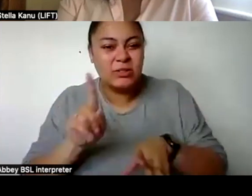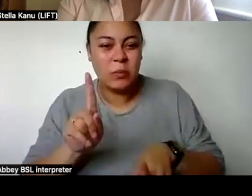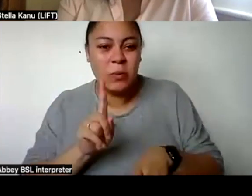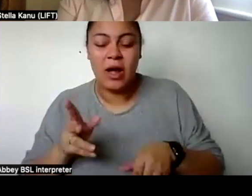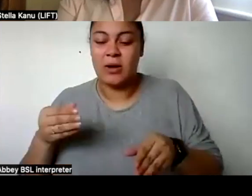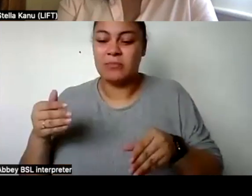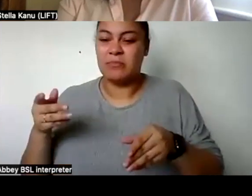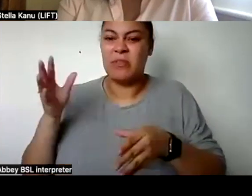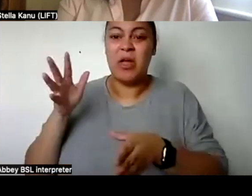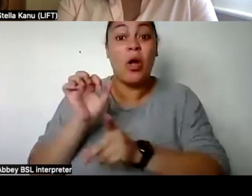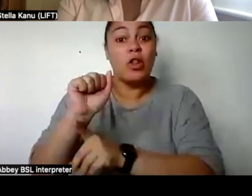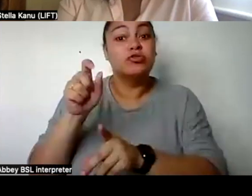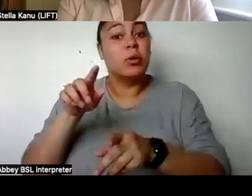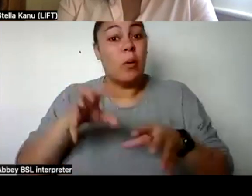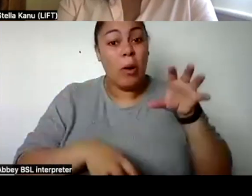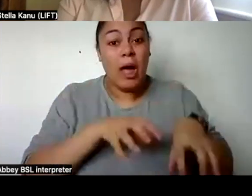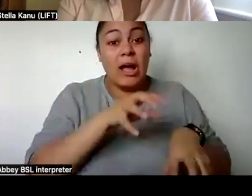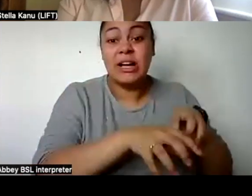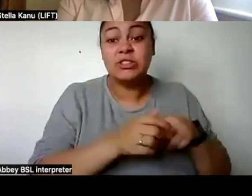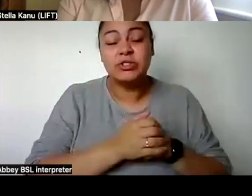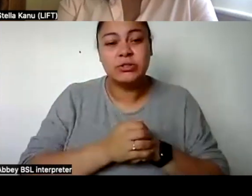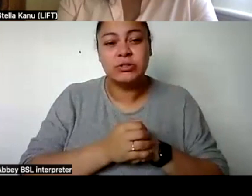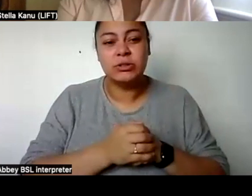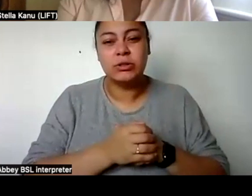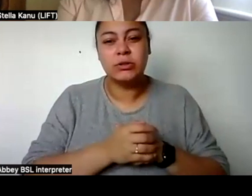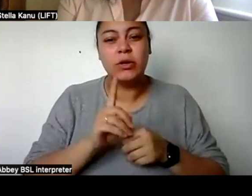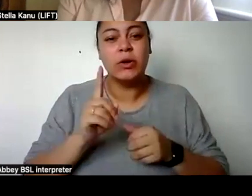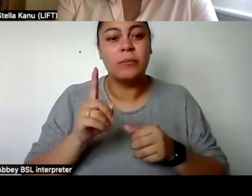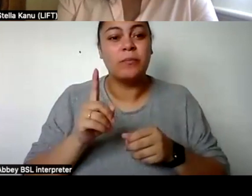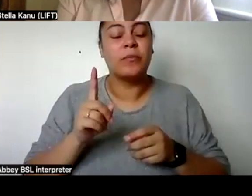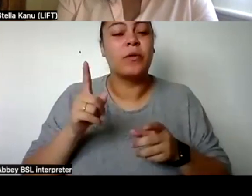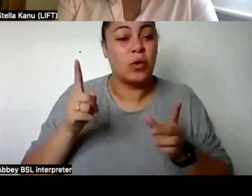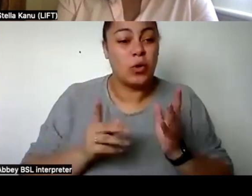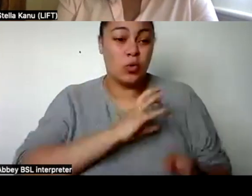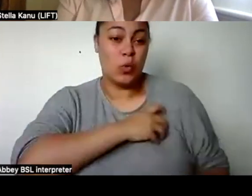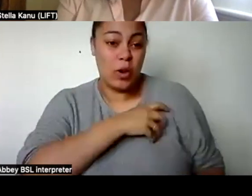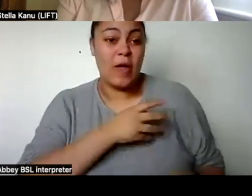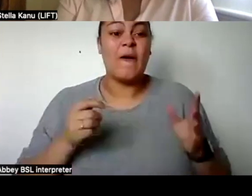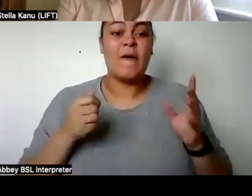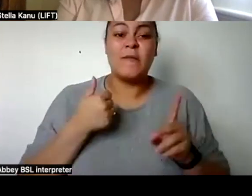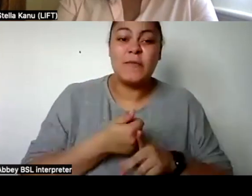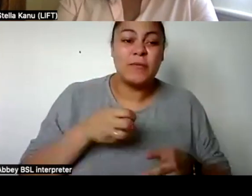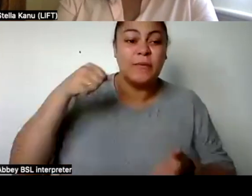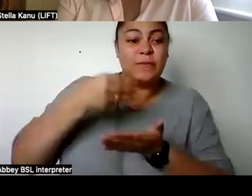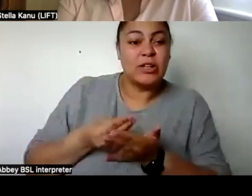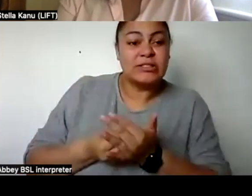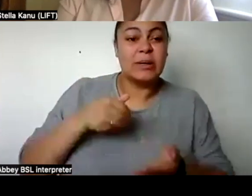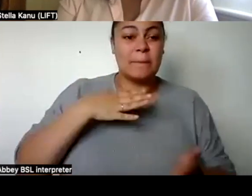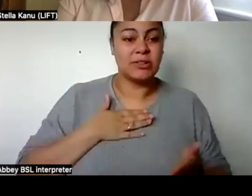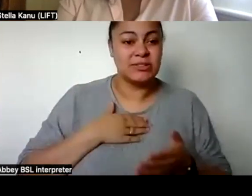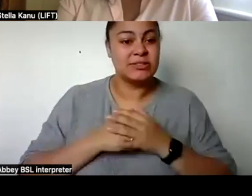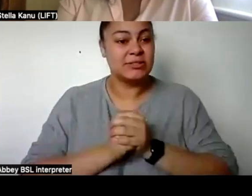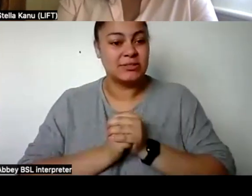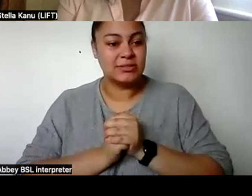working within cultural organisations, unions, funding bodies and policymakers. And given that this